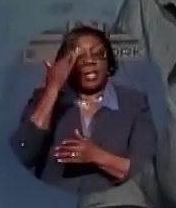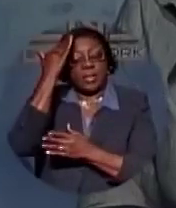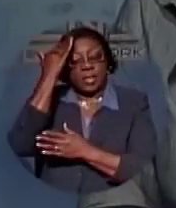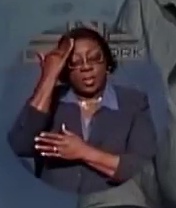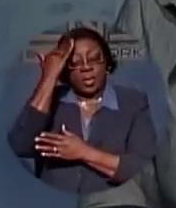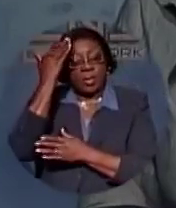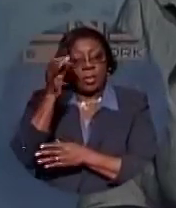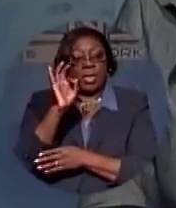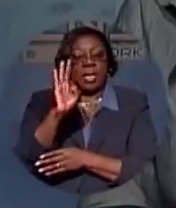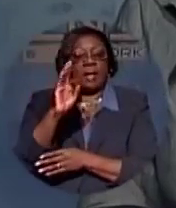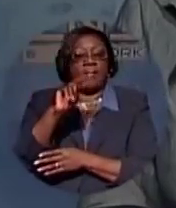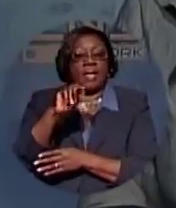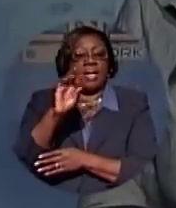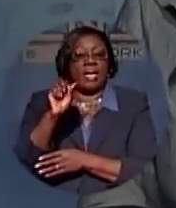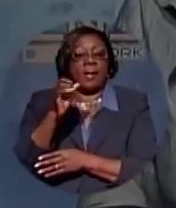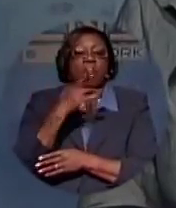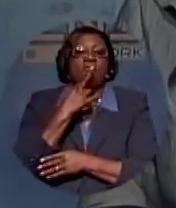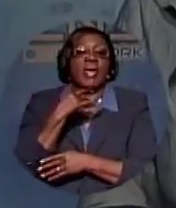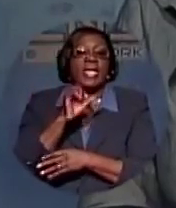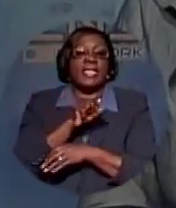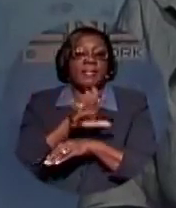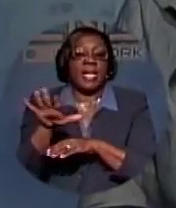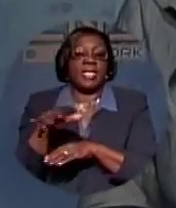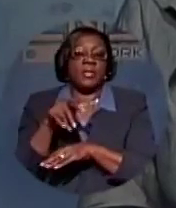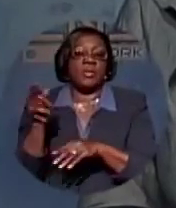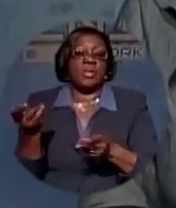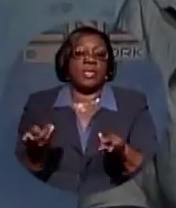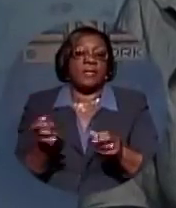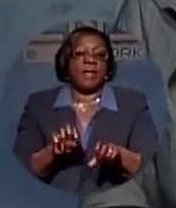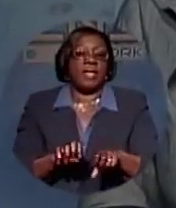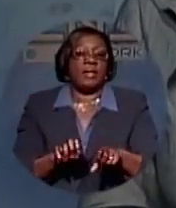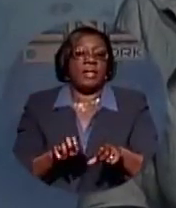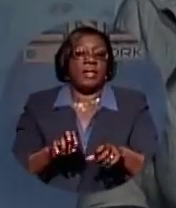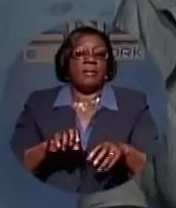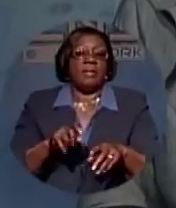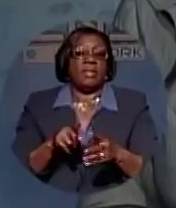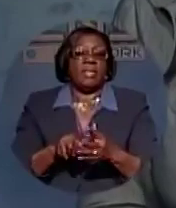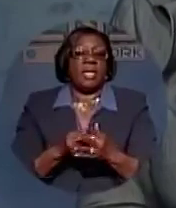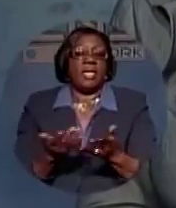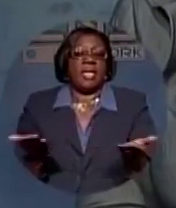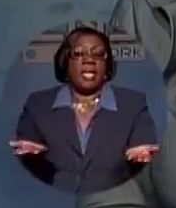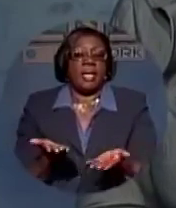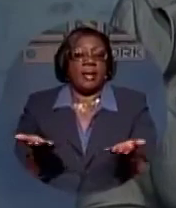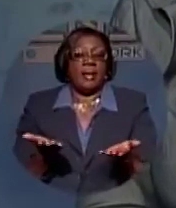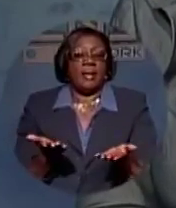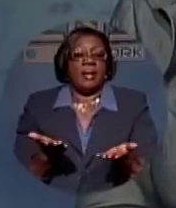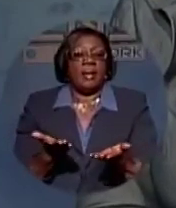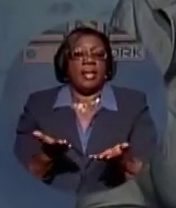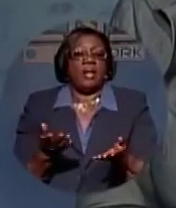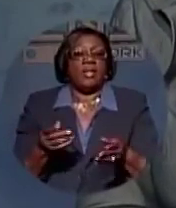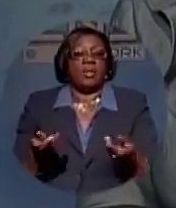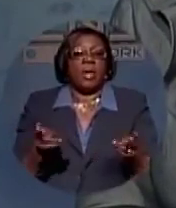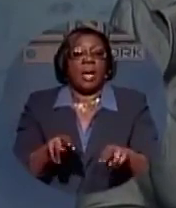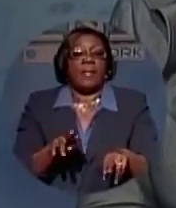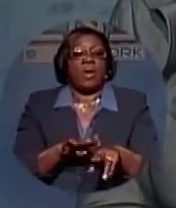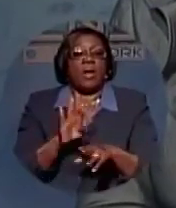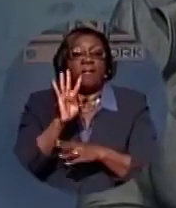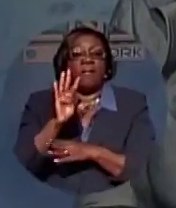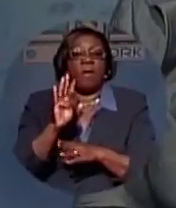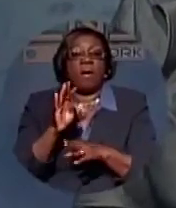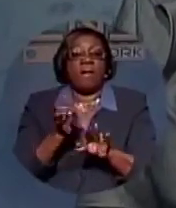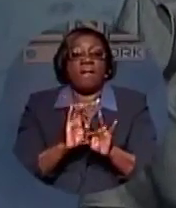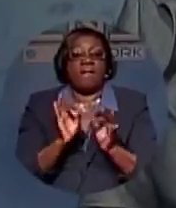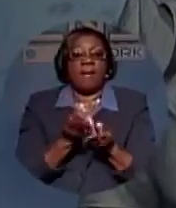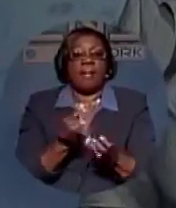The Free National Movement's Red Splash event was held here in the capital at Montague. It also took place on four family islands